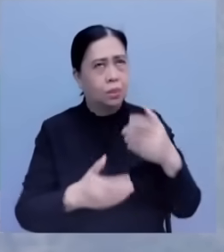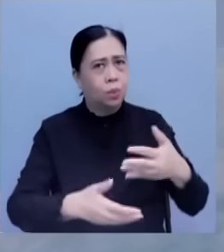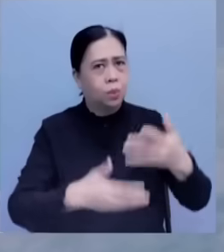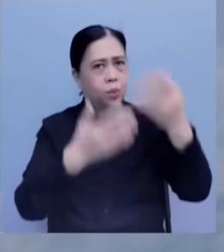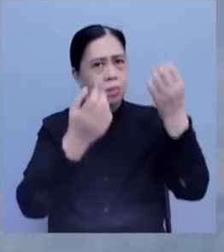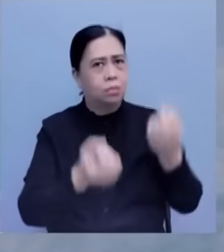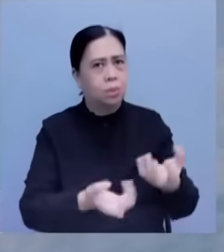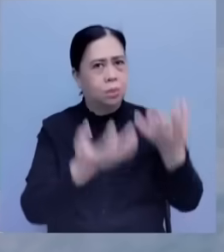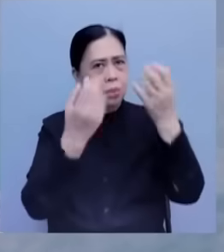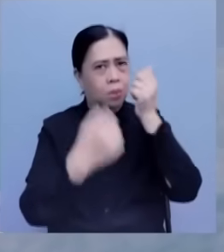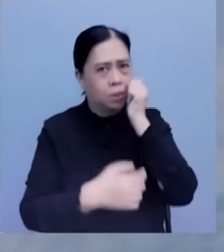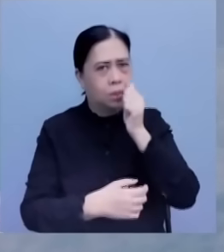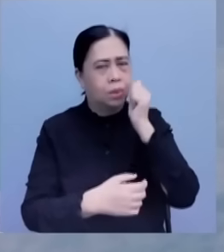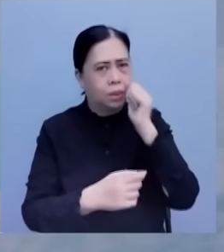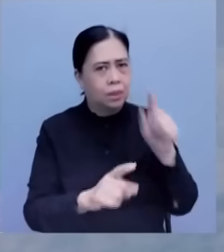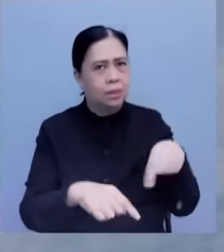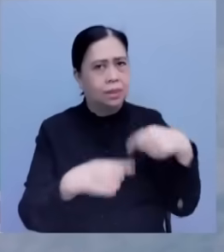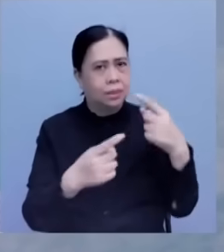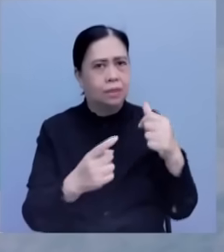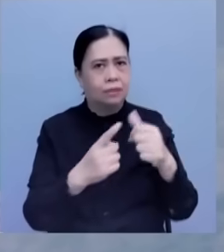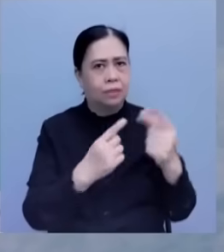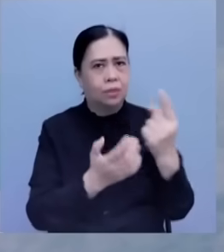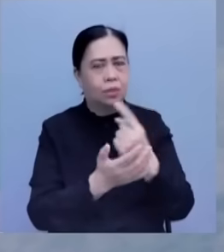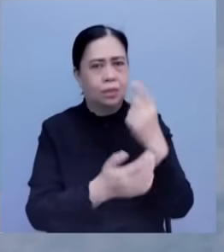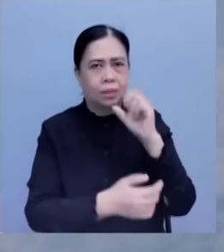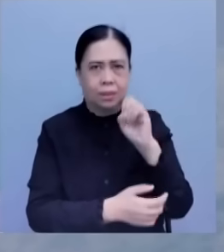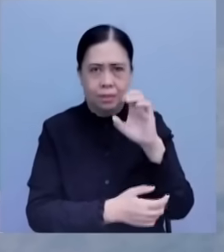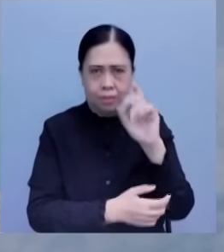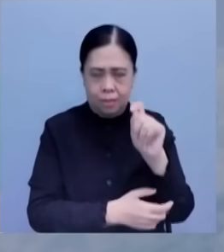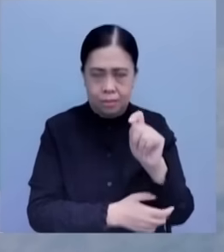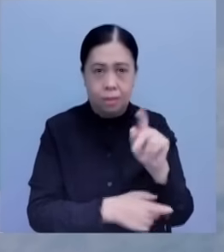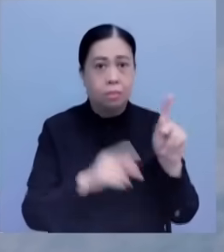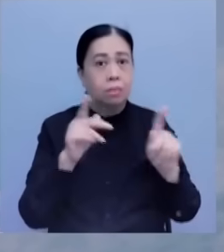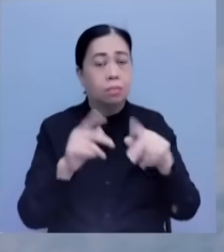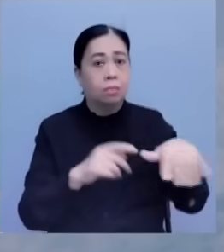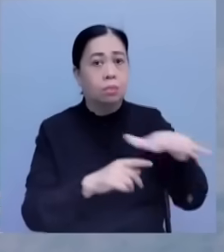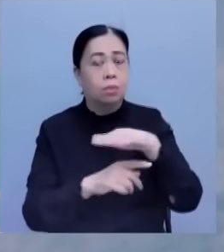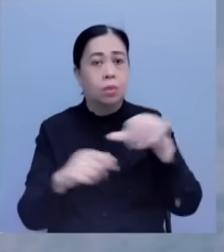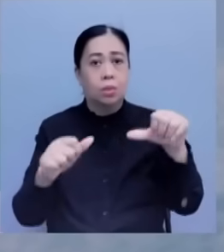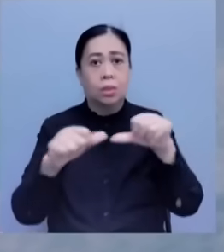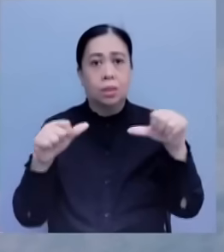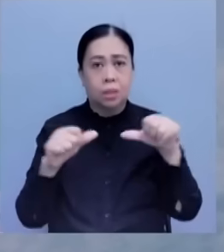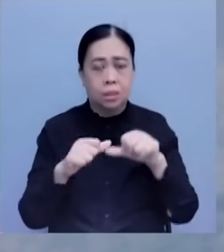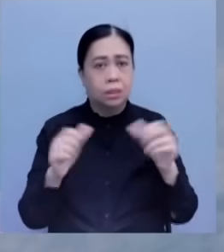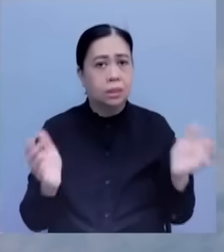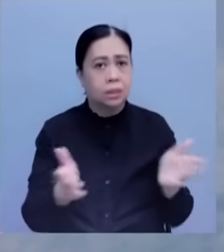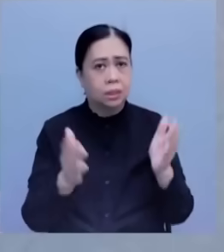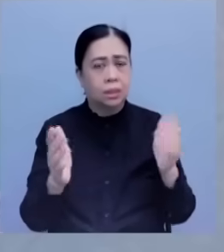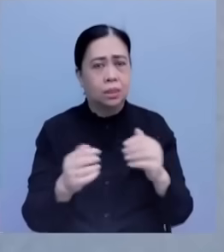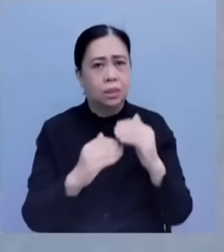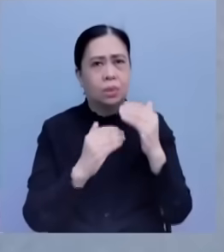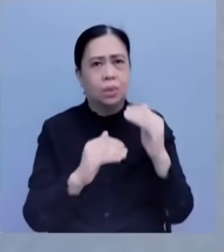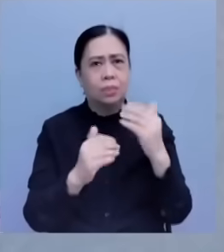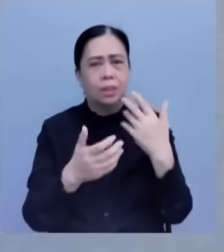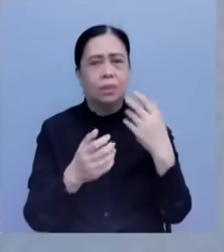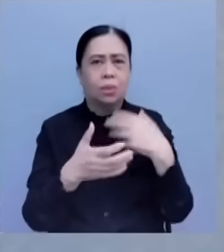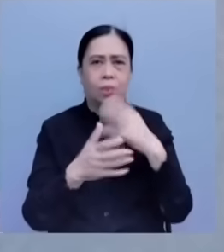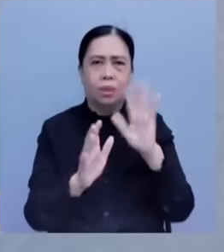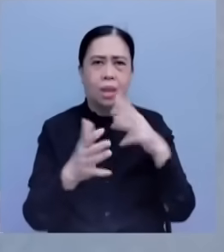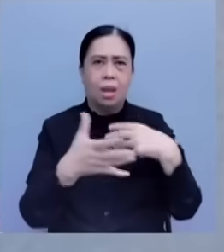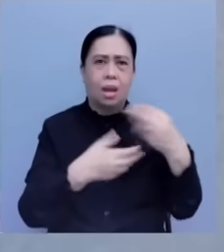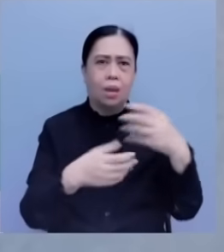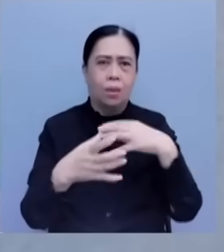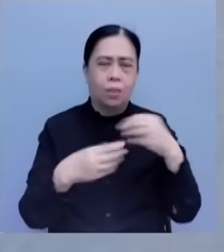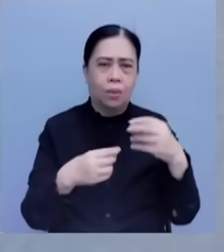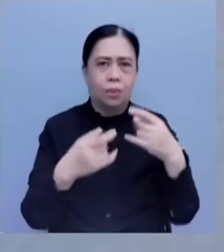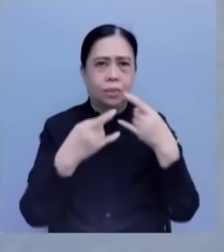dioxide daily since the first week of September. Residents in affected areas are encouraged to limit outdoor activities and wear face